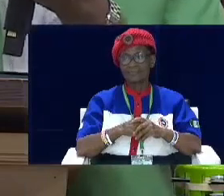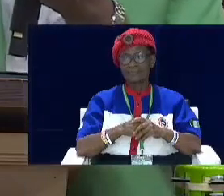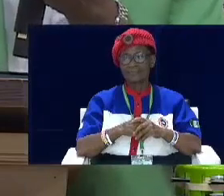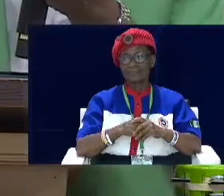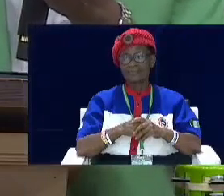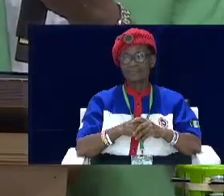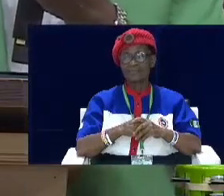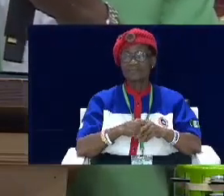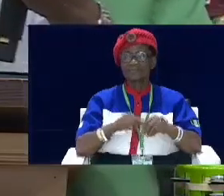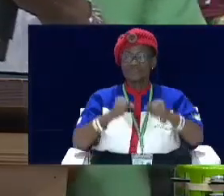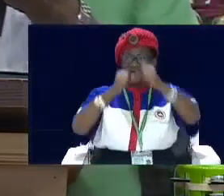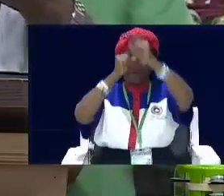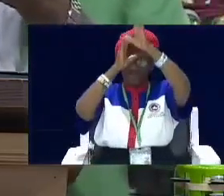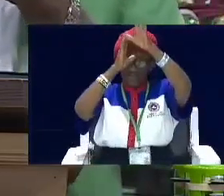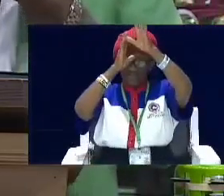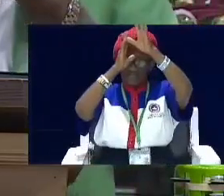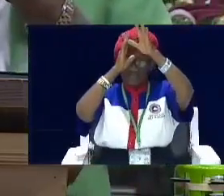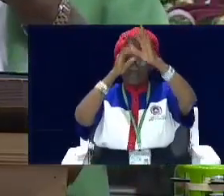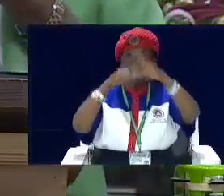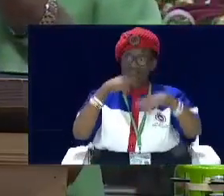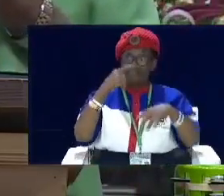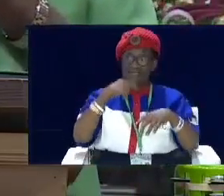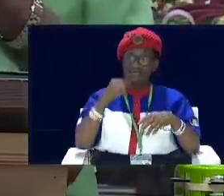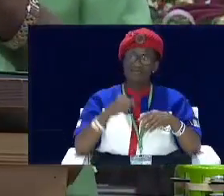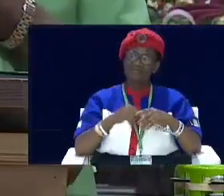Daddy says, Daddy, we pray.